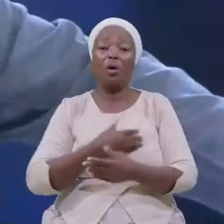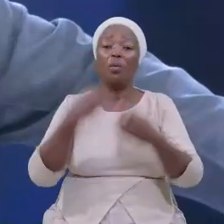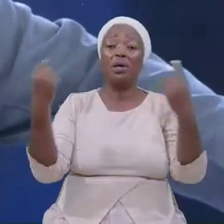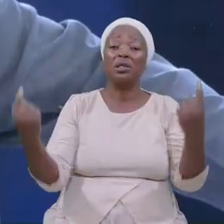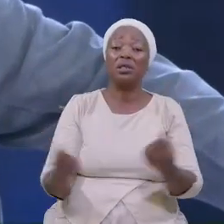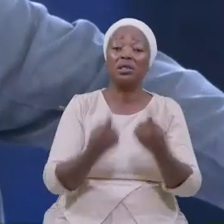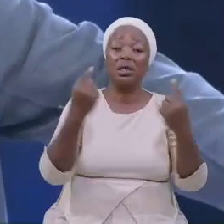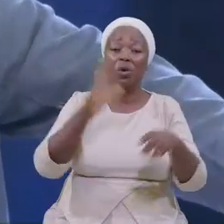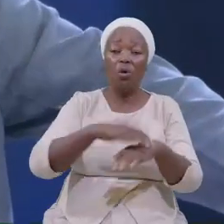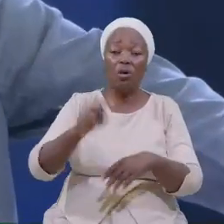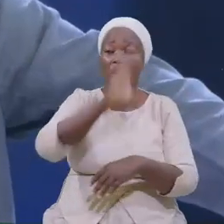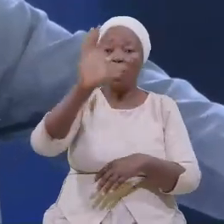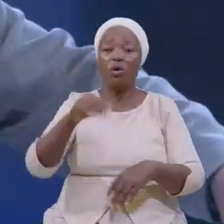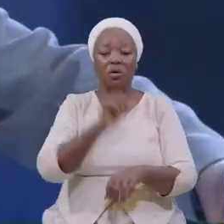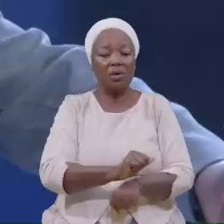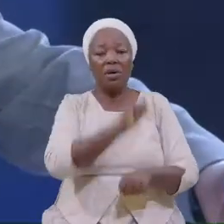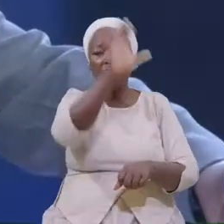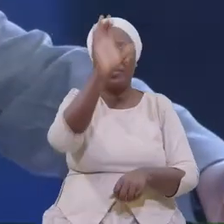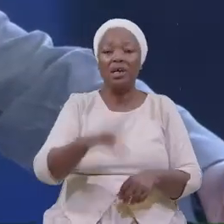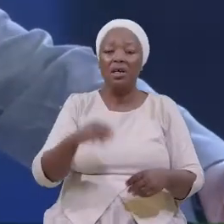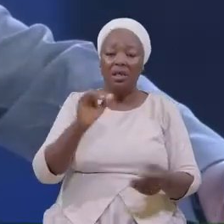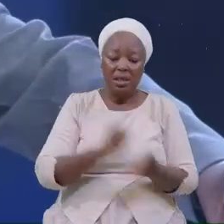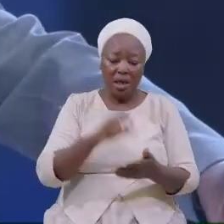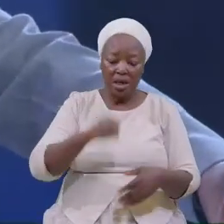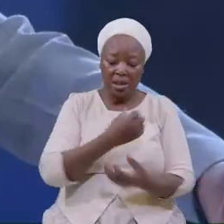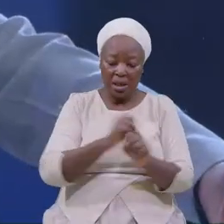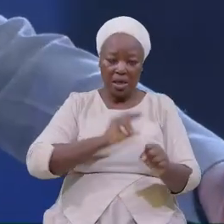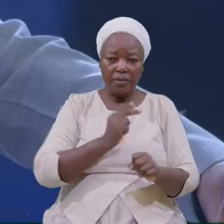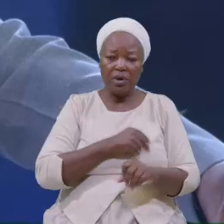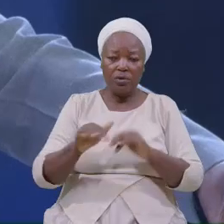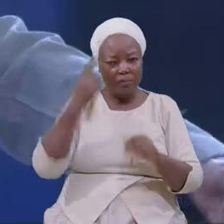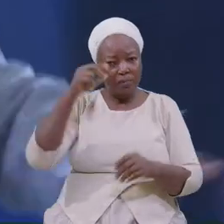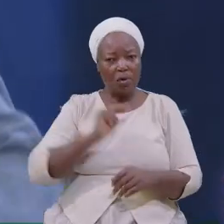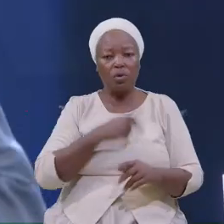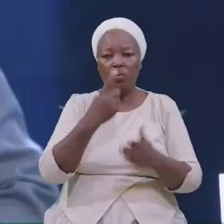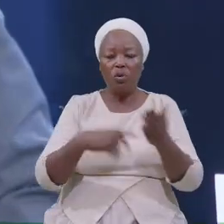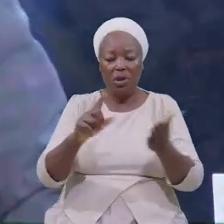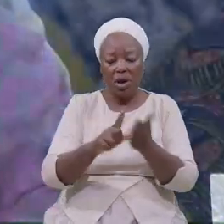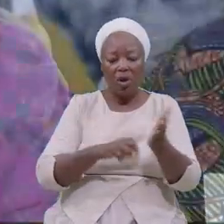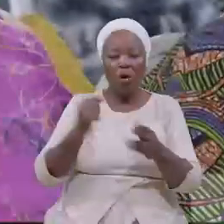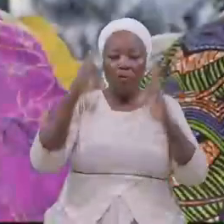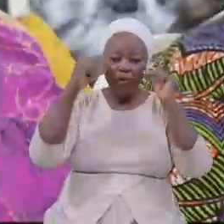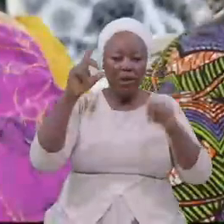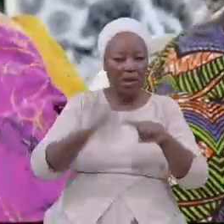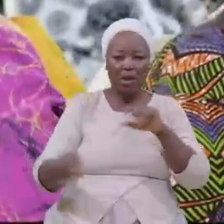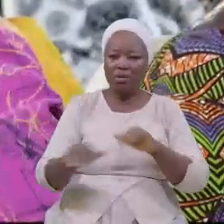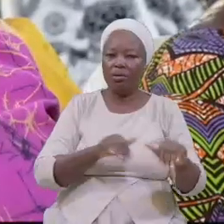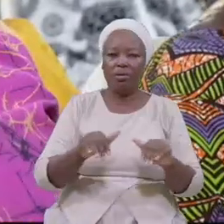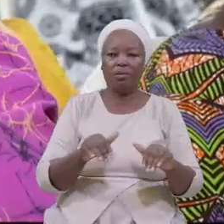of Calvary that can save us and do for us what the law of Moses could not do.